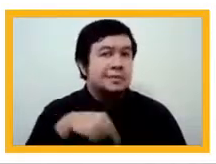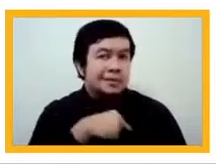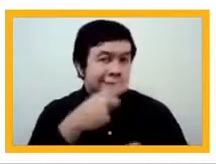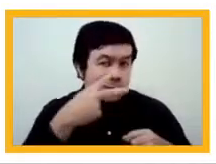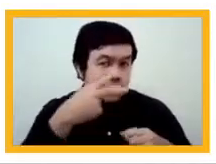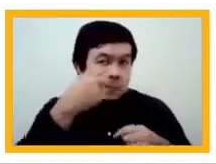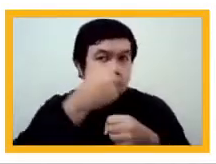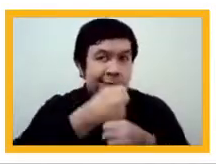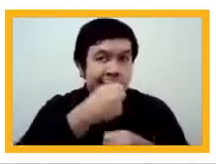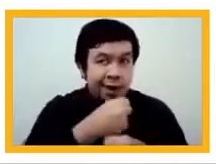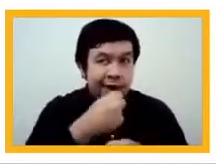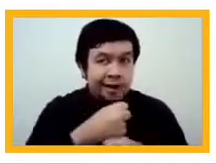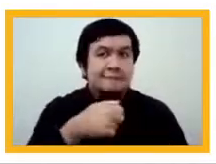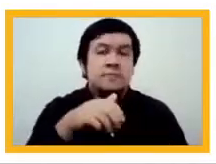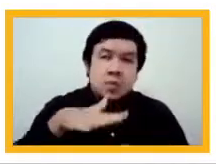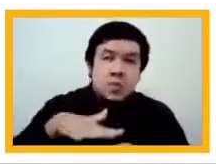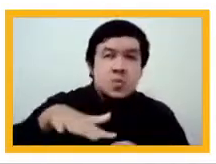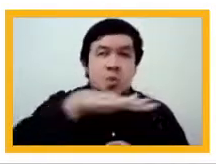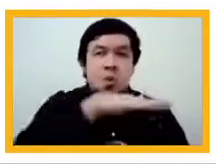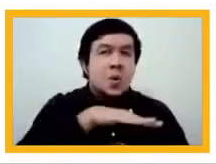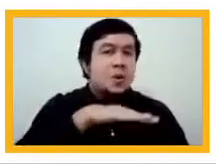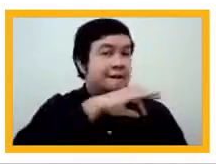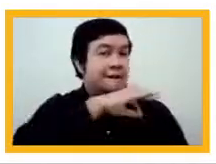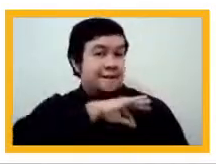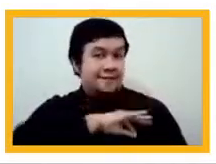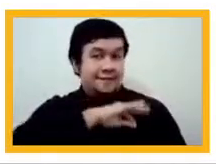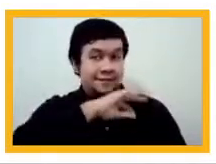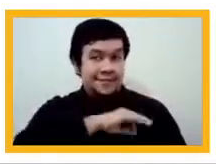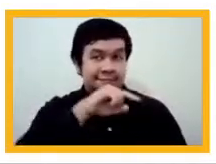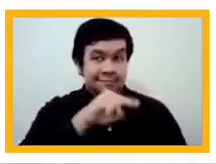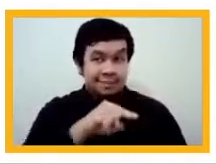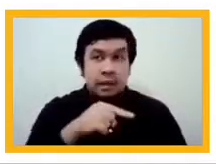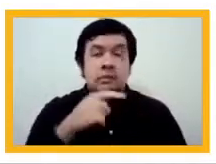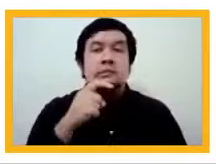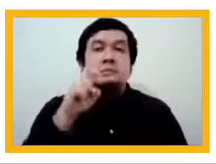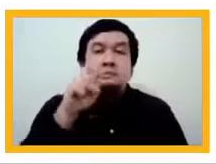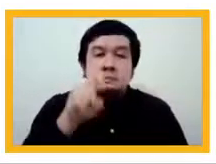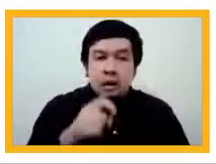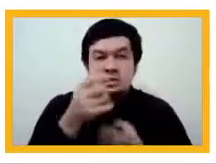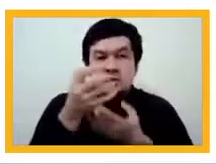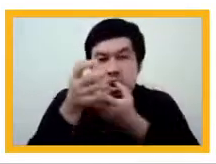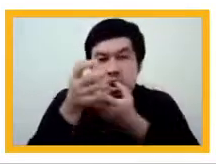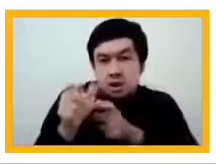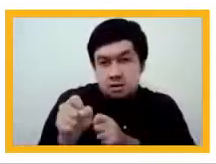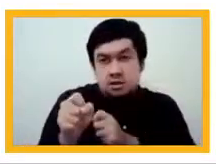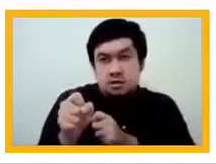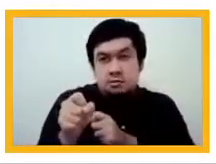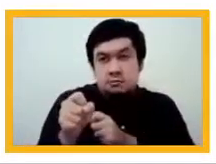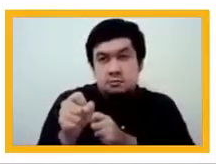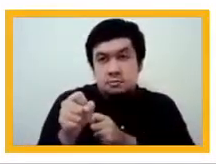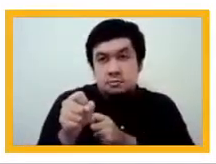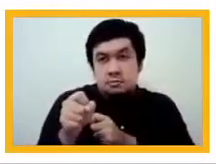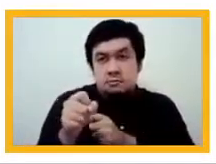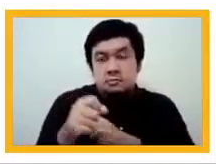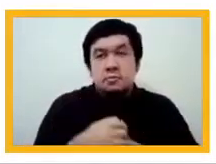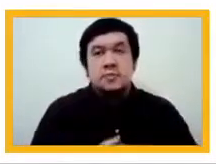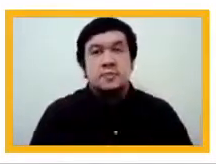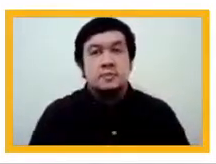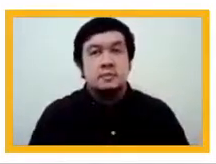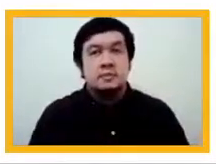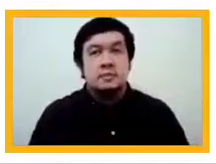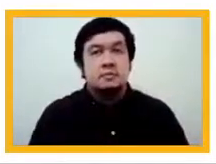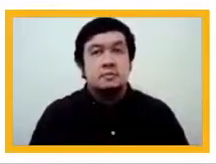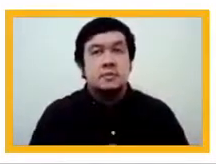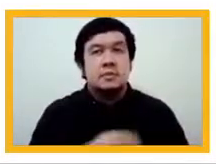That's one thing. So trust among each other. It was like a door-to-door marketing, Susann. It's